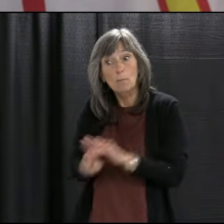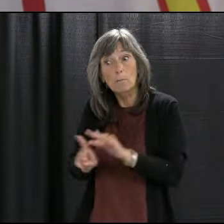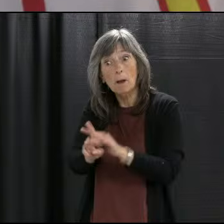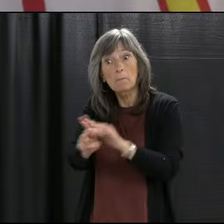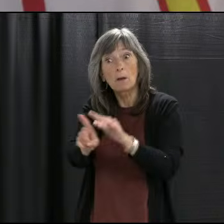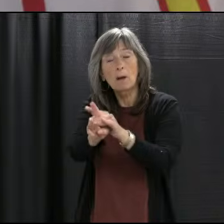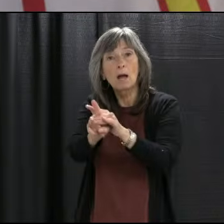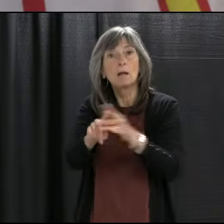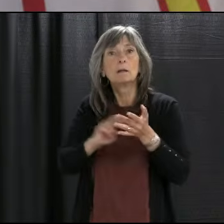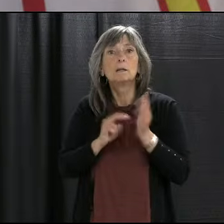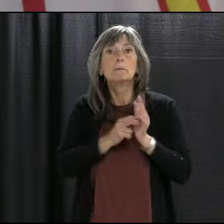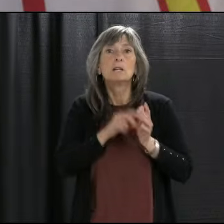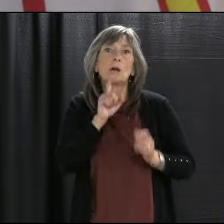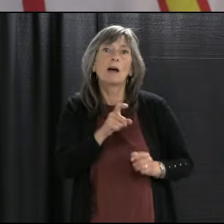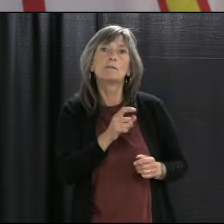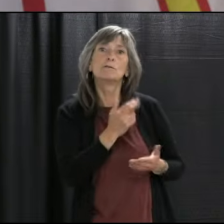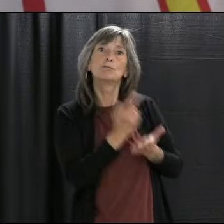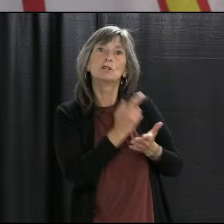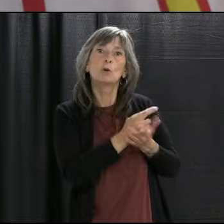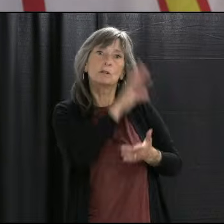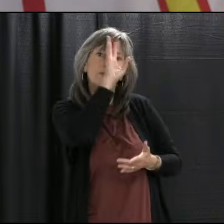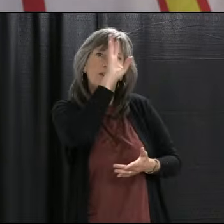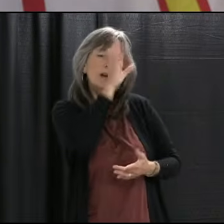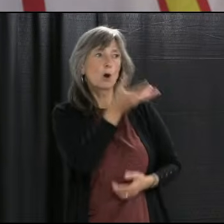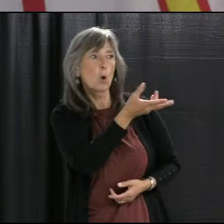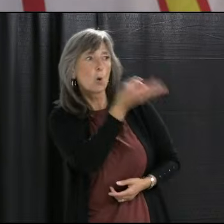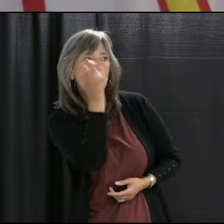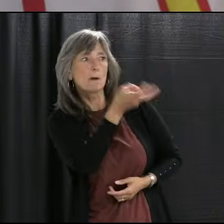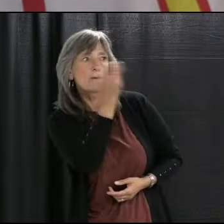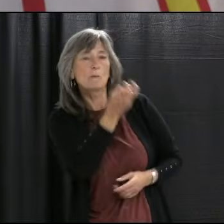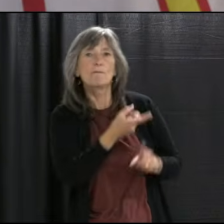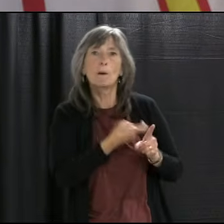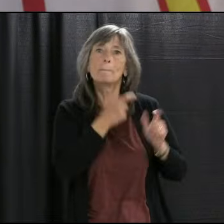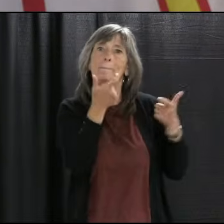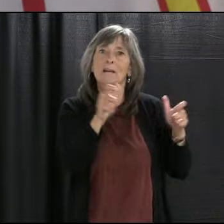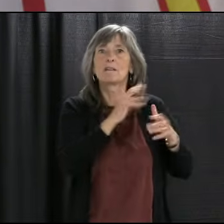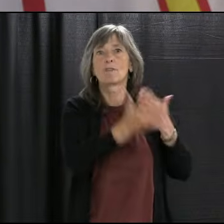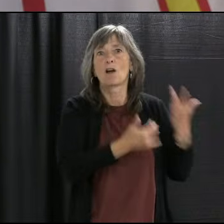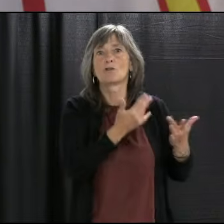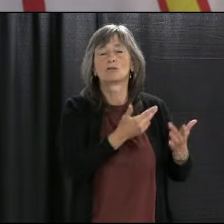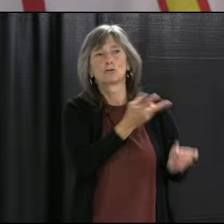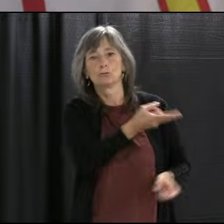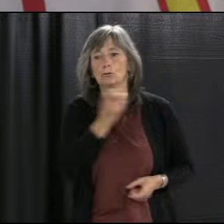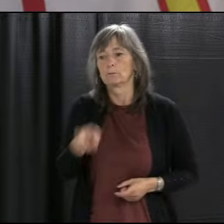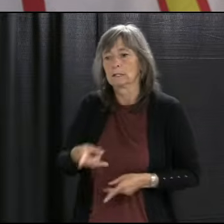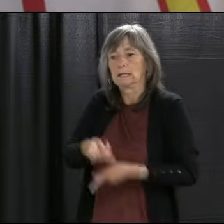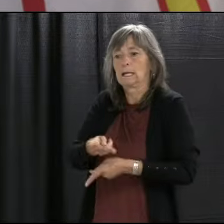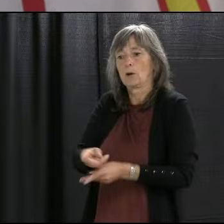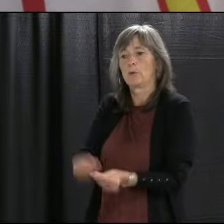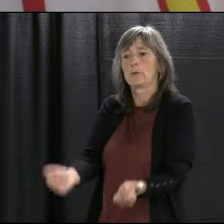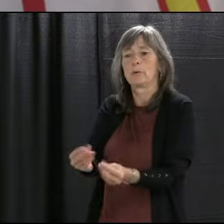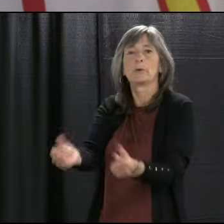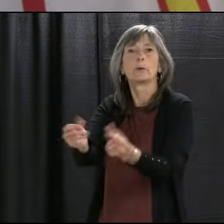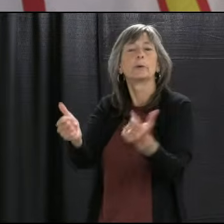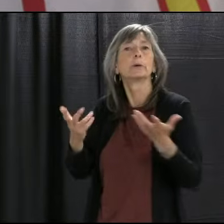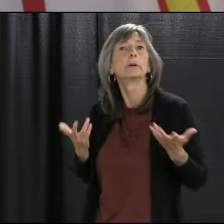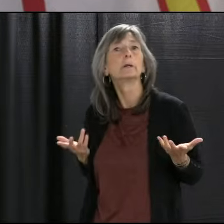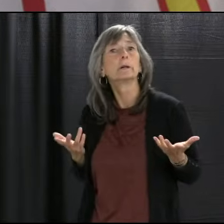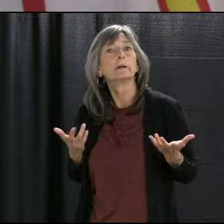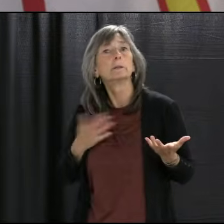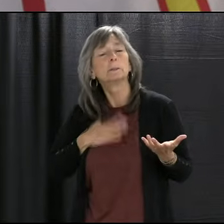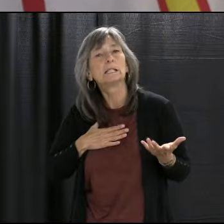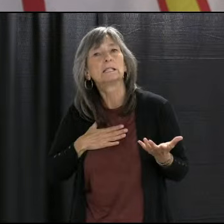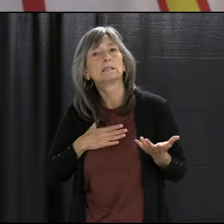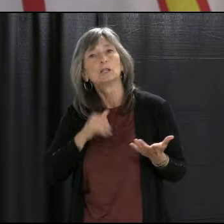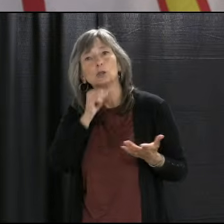be and the more risk the province will be at. So please do what you can. Don't break the rules. Don't